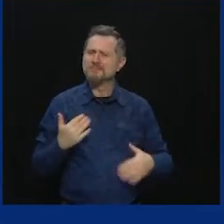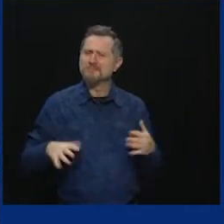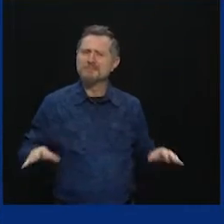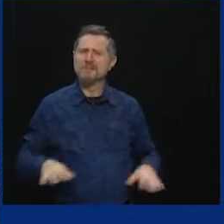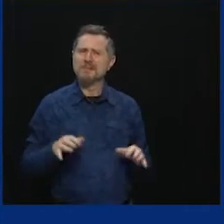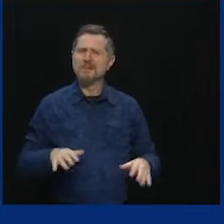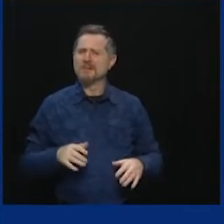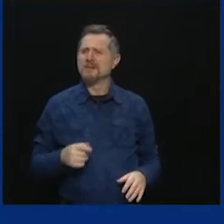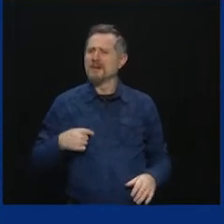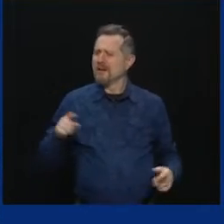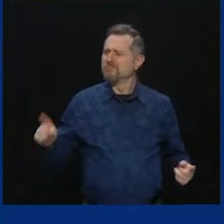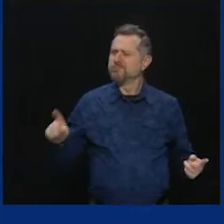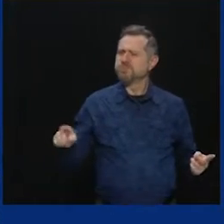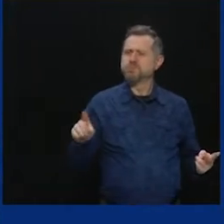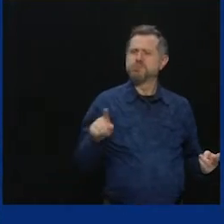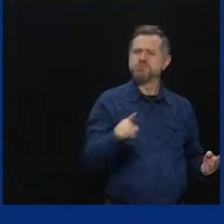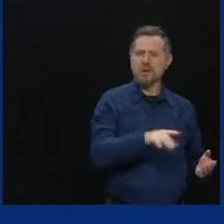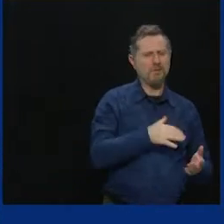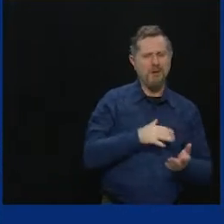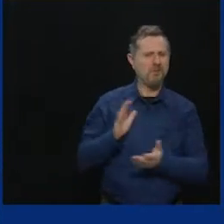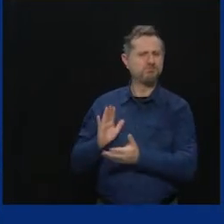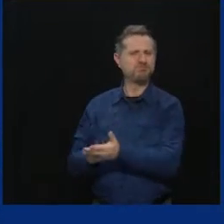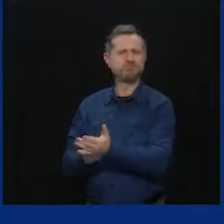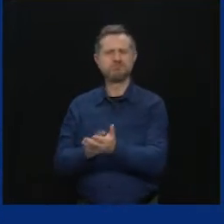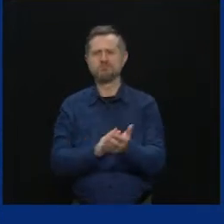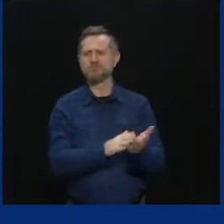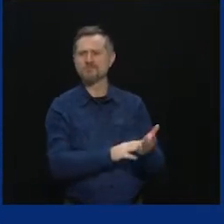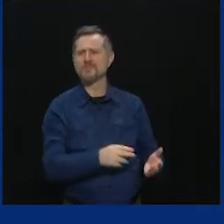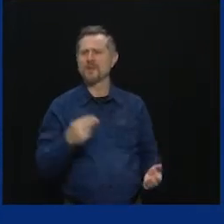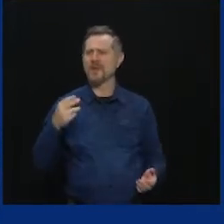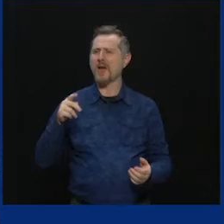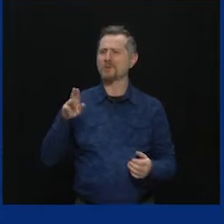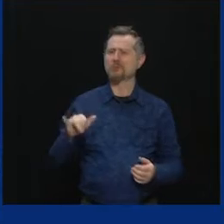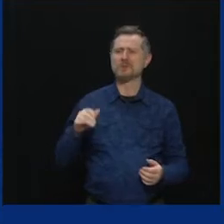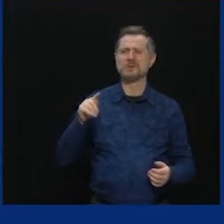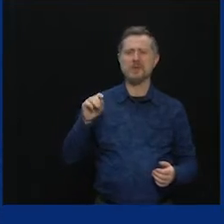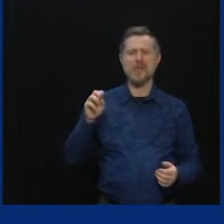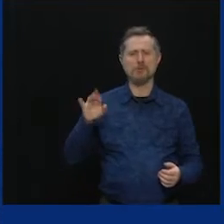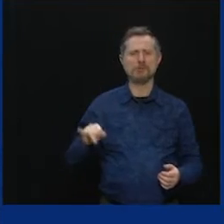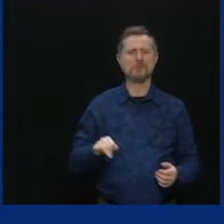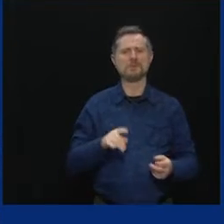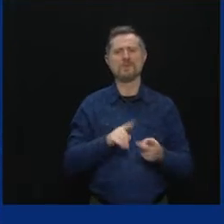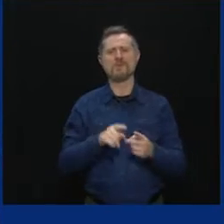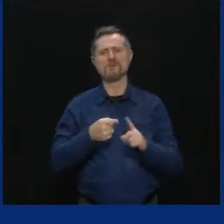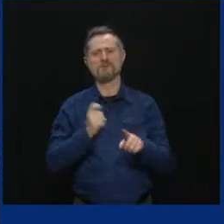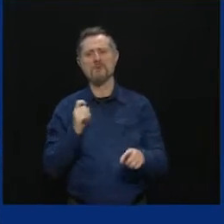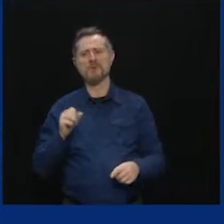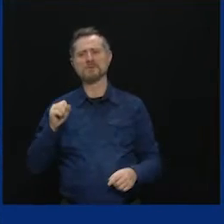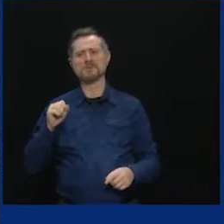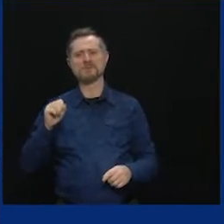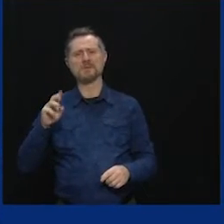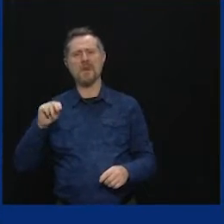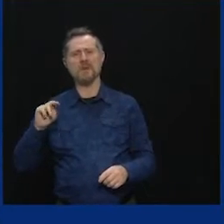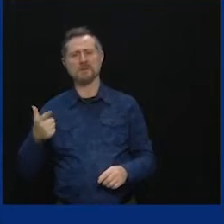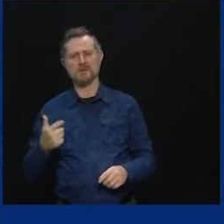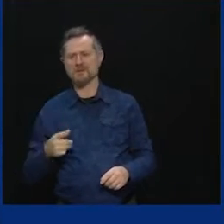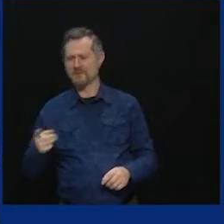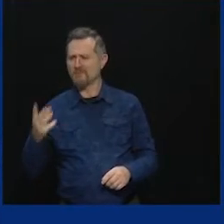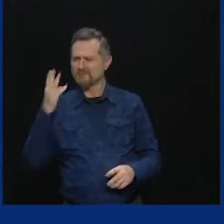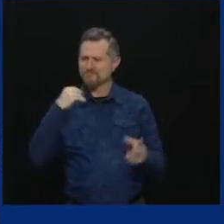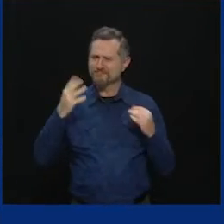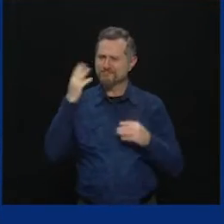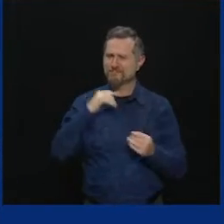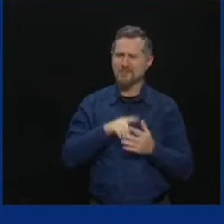and recognition to Henry Terry from SNUG, who comes from the streets, who's been in the streets doing work for our